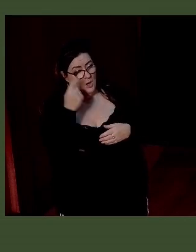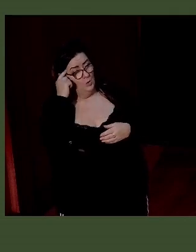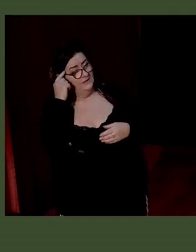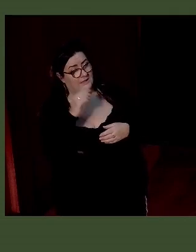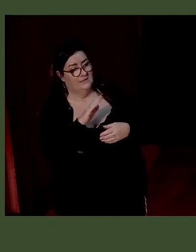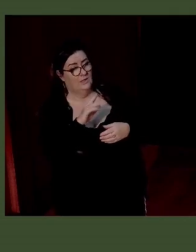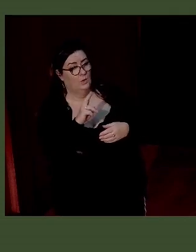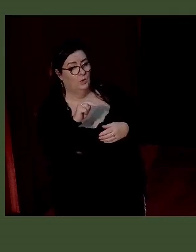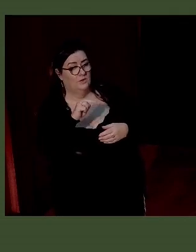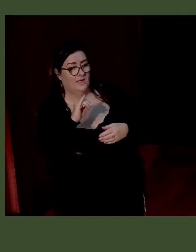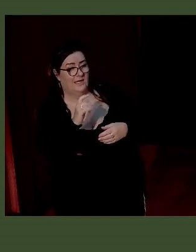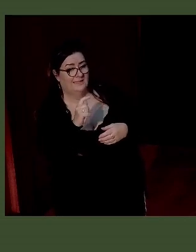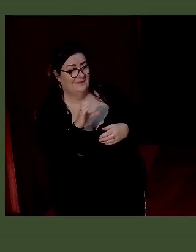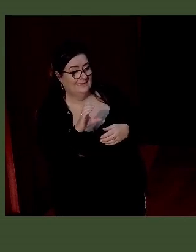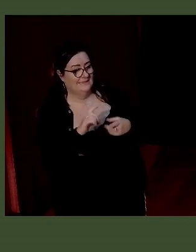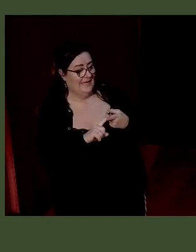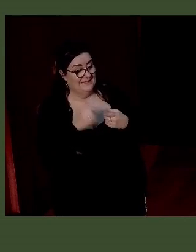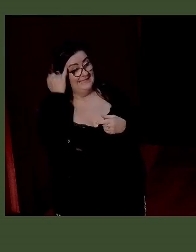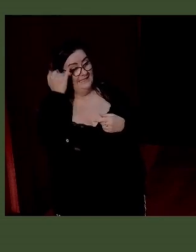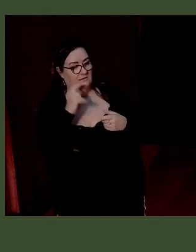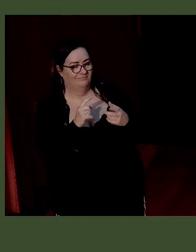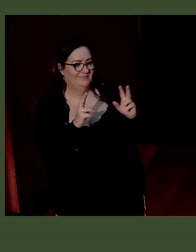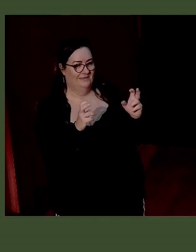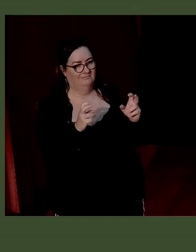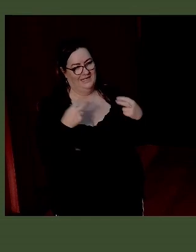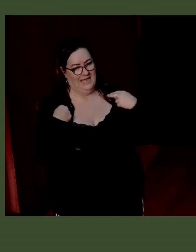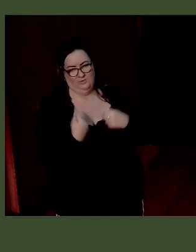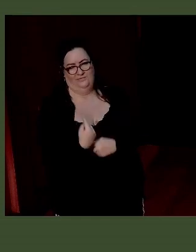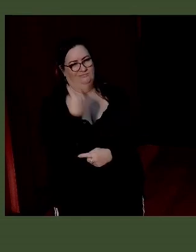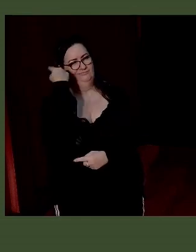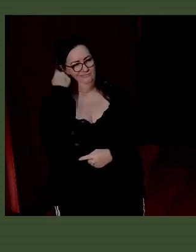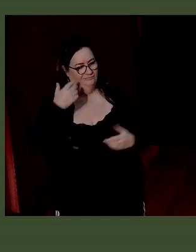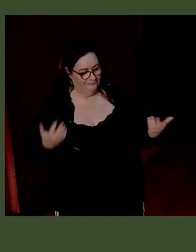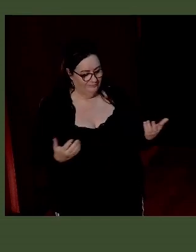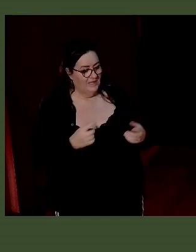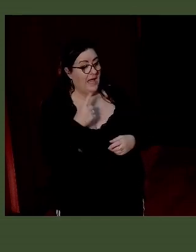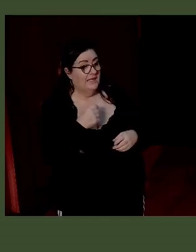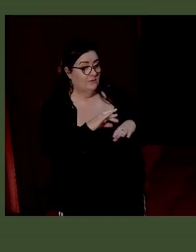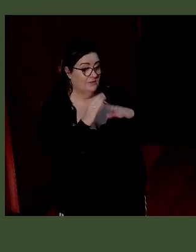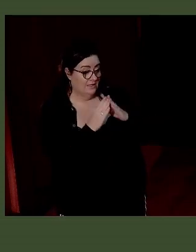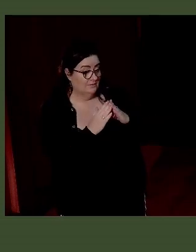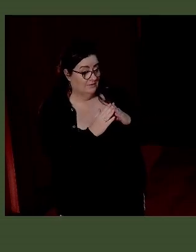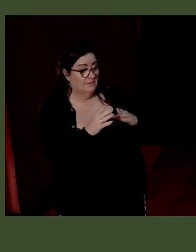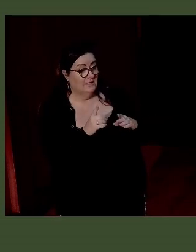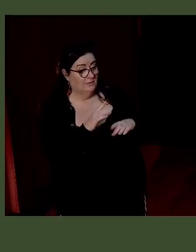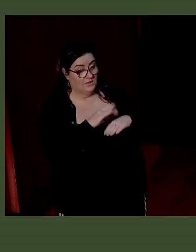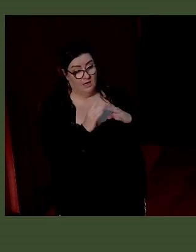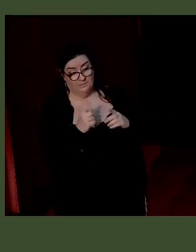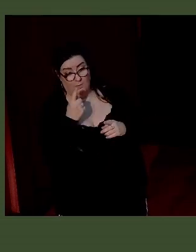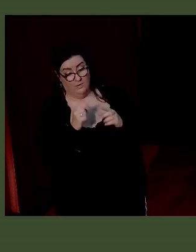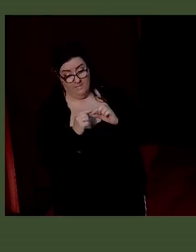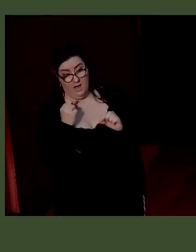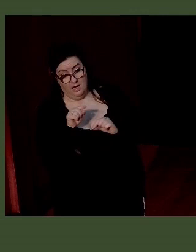imbeciles and idiots, plus 18 people with tuberculosis. And there was an infirmary, even though there was a hospital about a mile